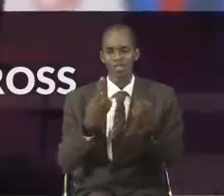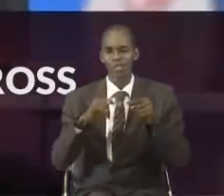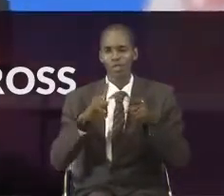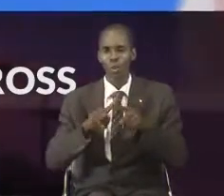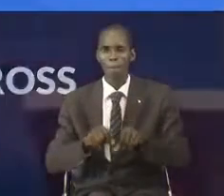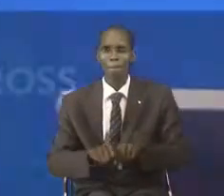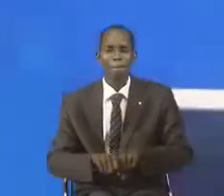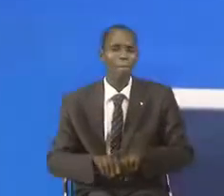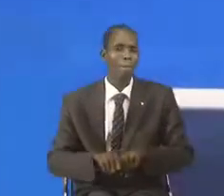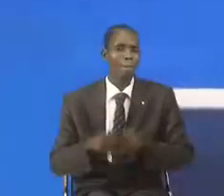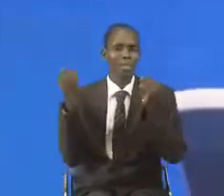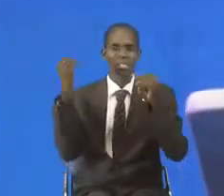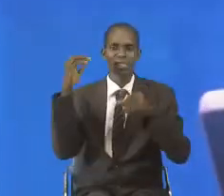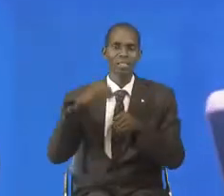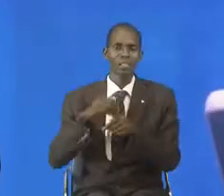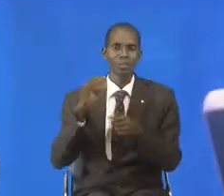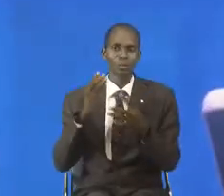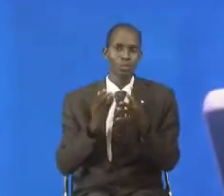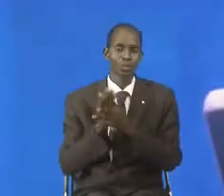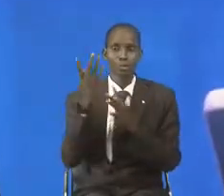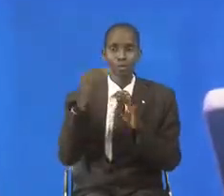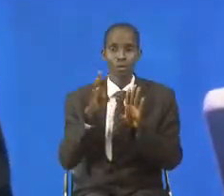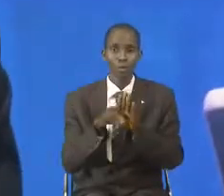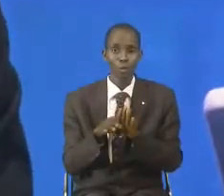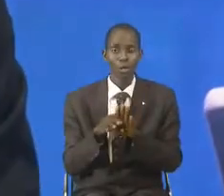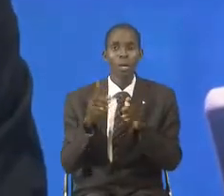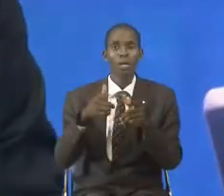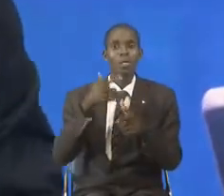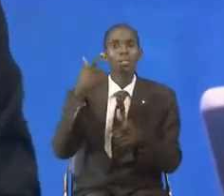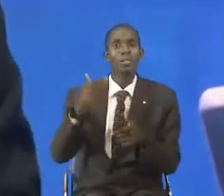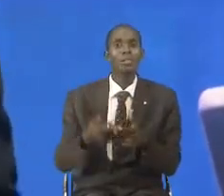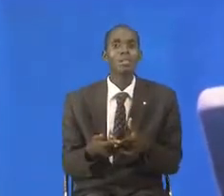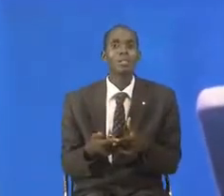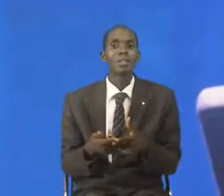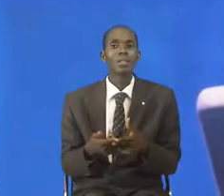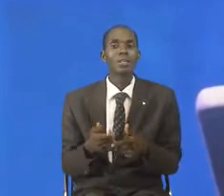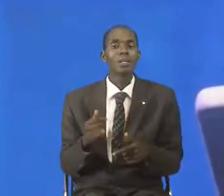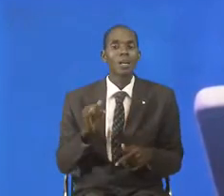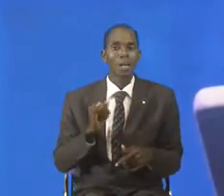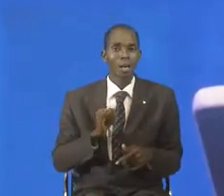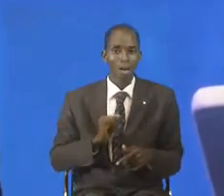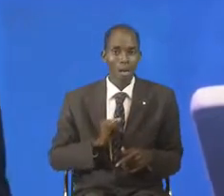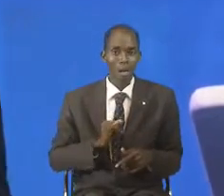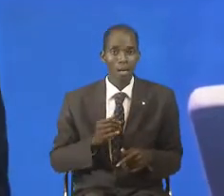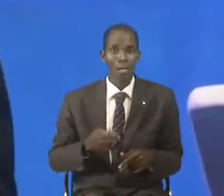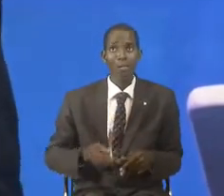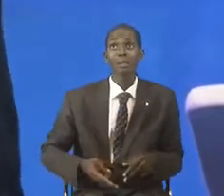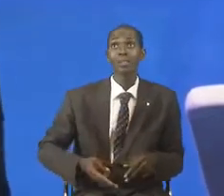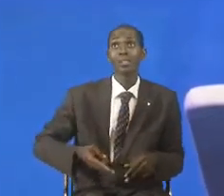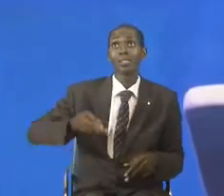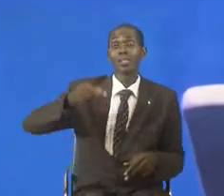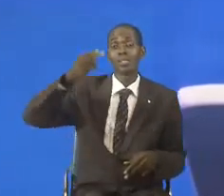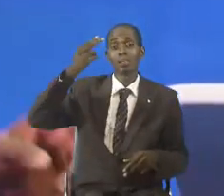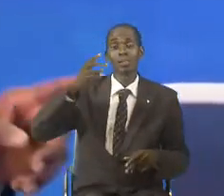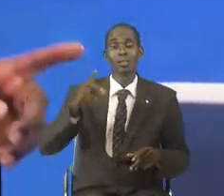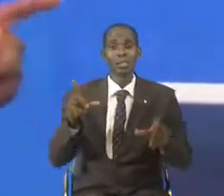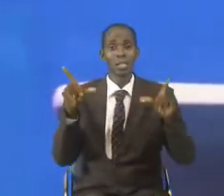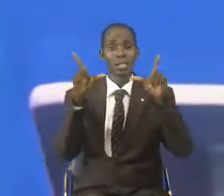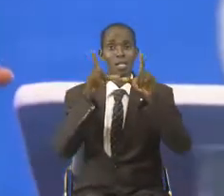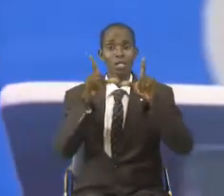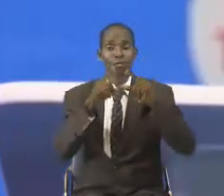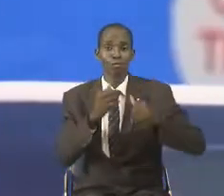And while they are trying to break the door or break the window, then